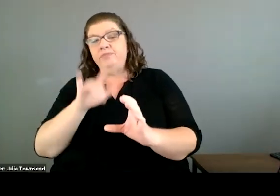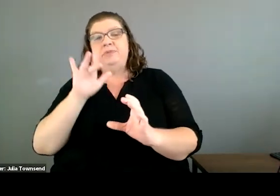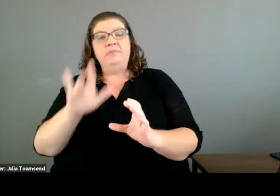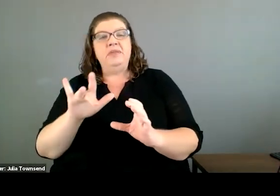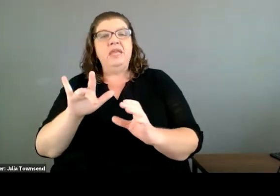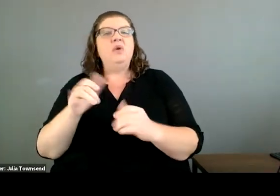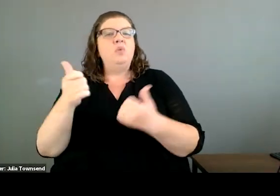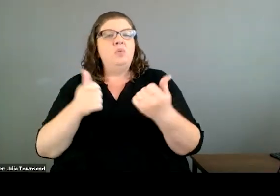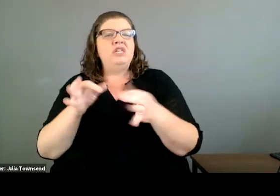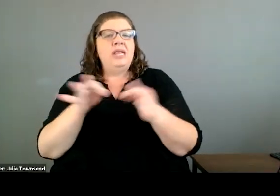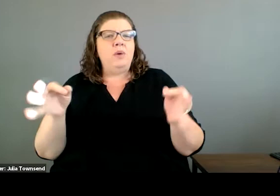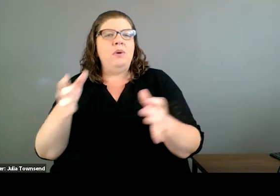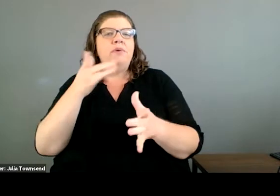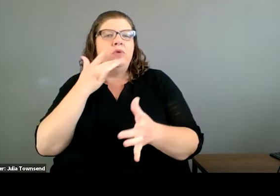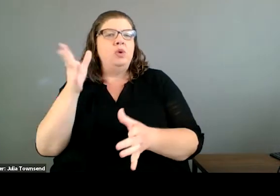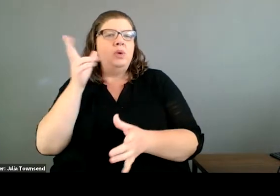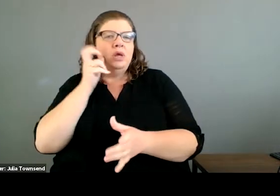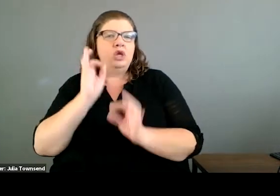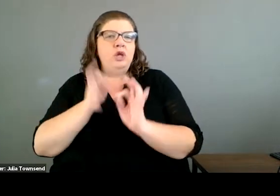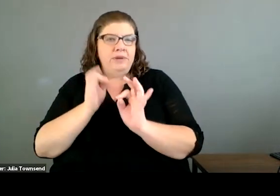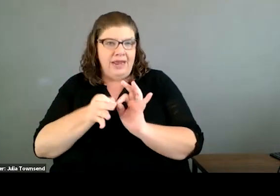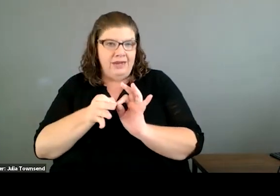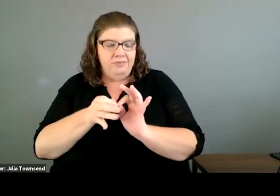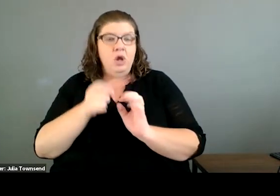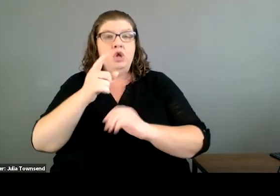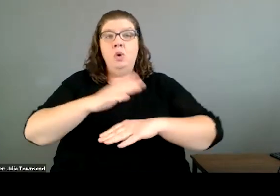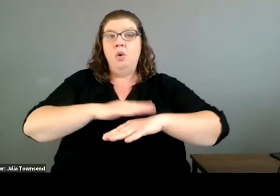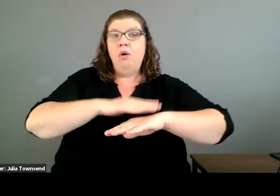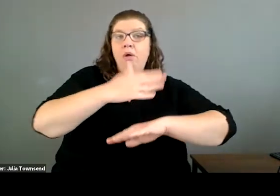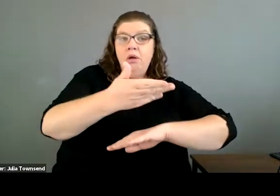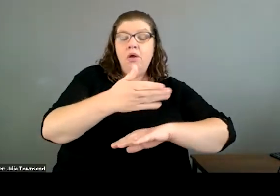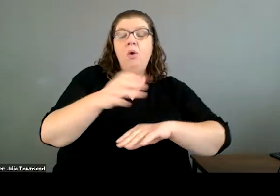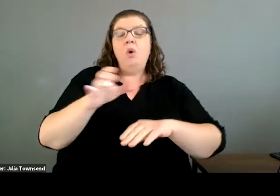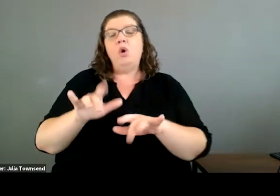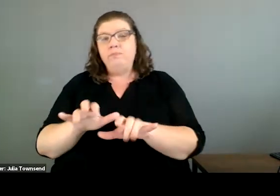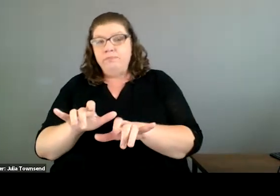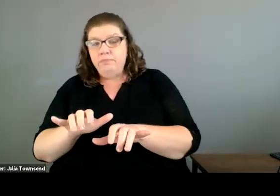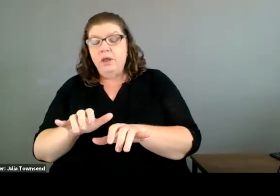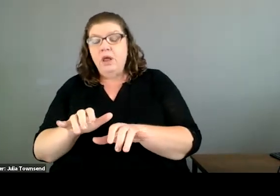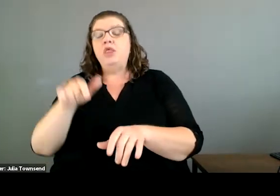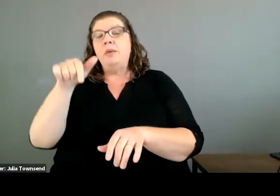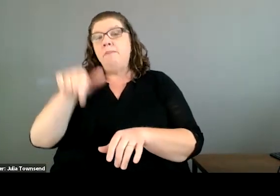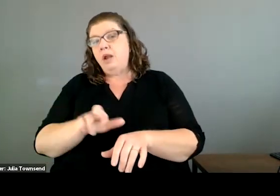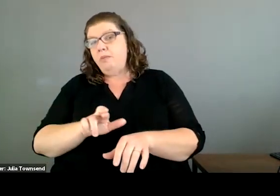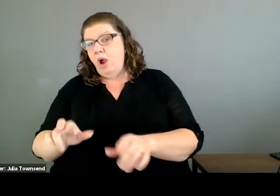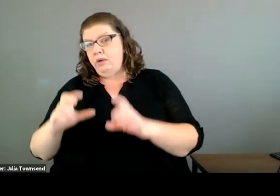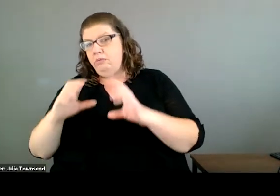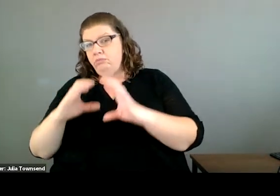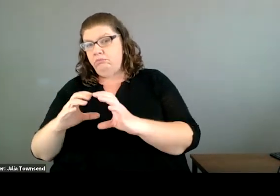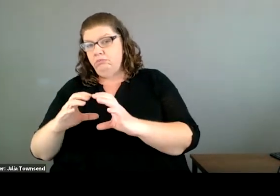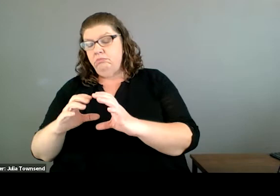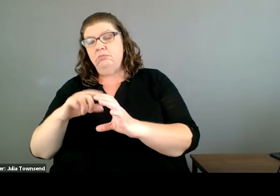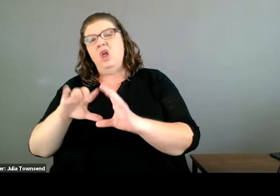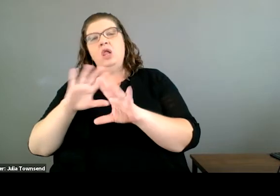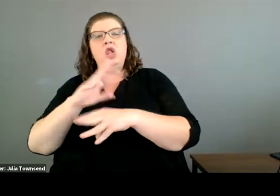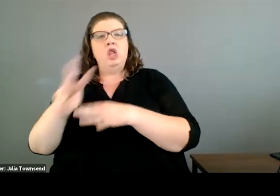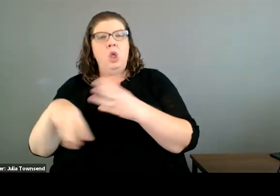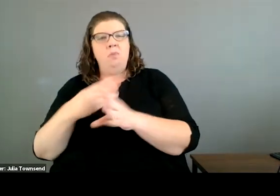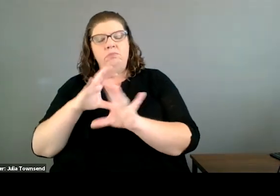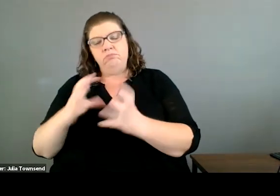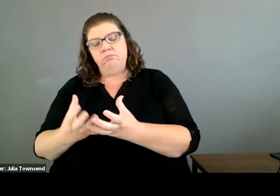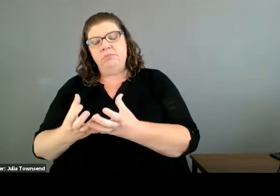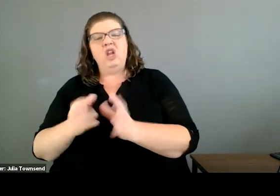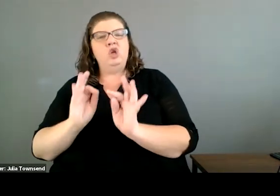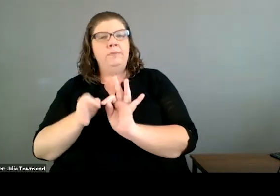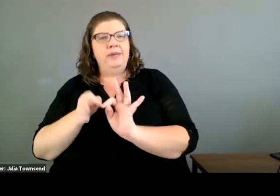hear the interpretation. If you are on a laptop or desktop, at the bottom right of your screen, you will see a globe icon that says